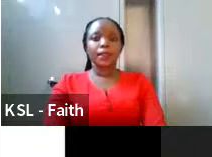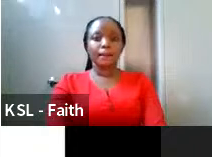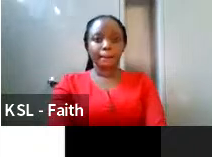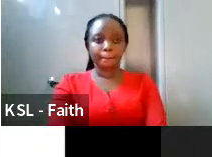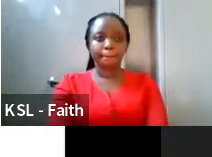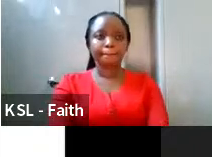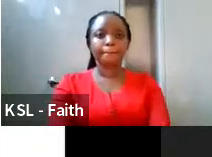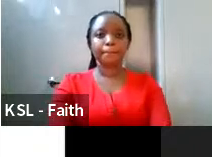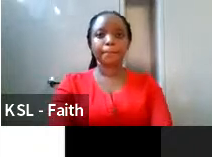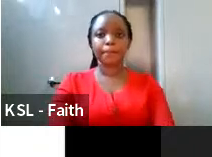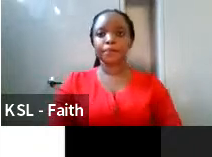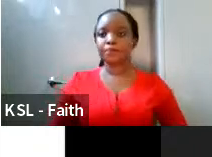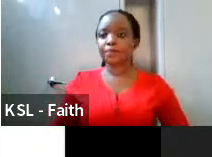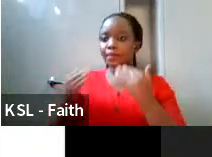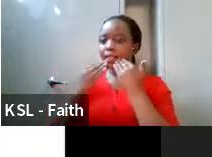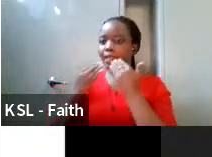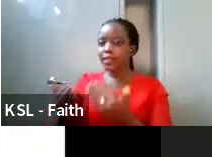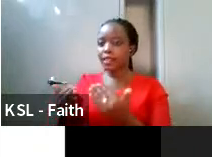Thank you.